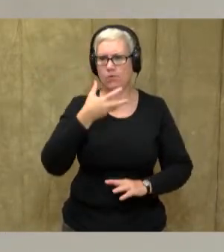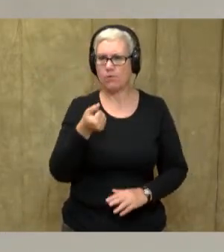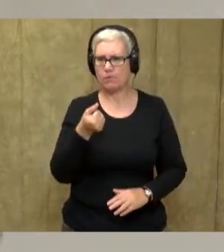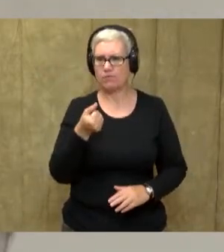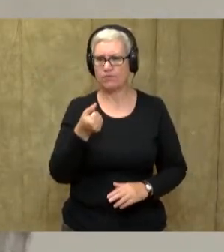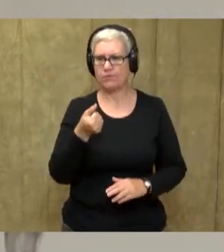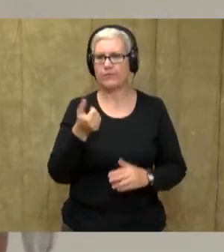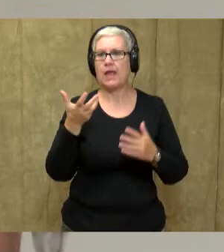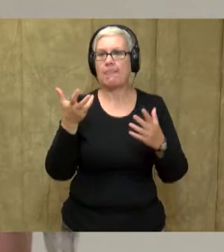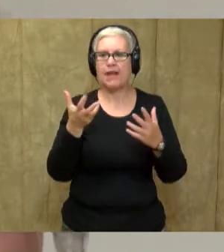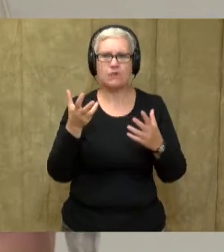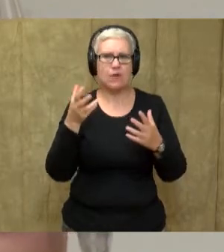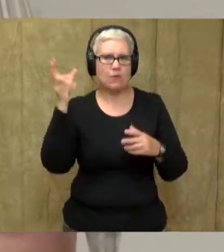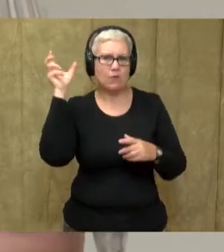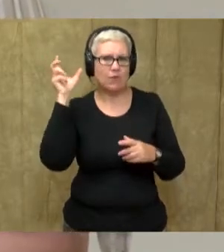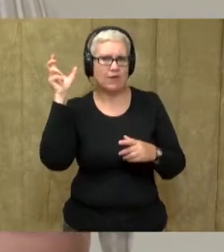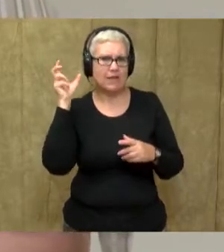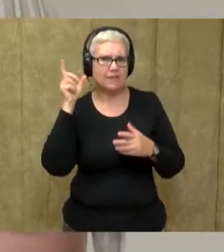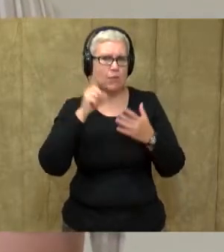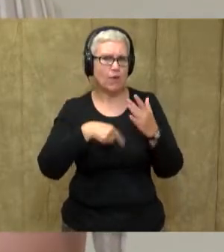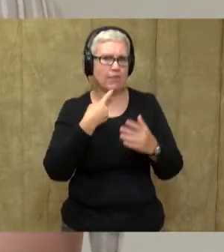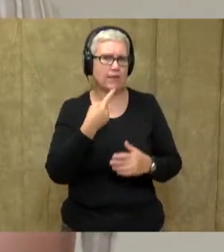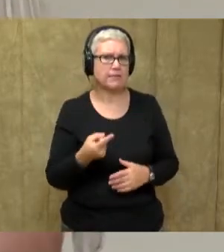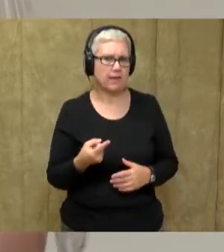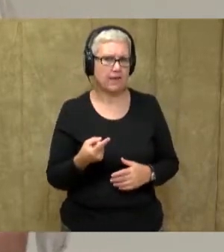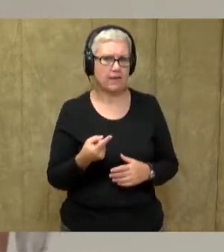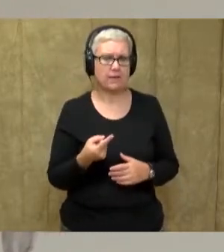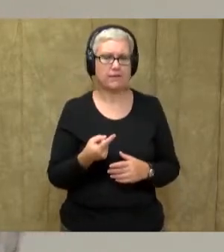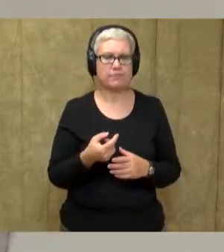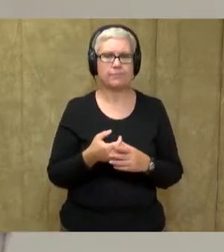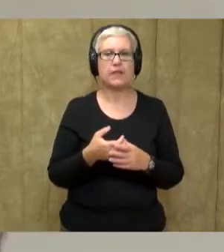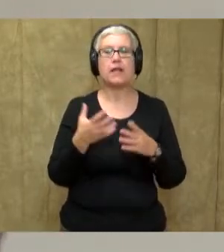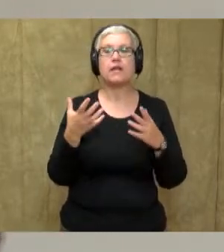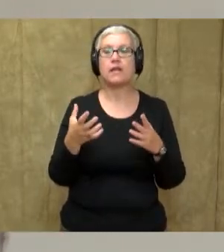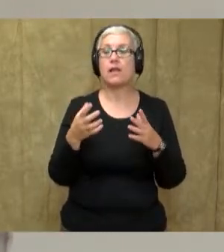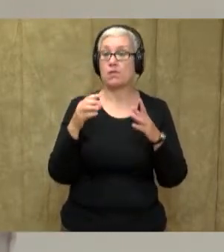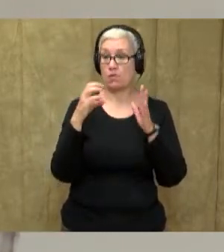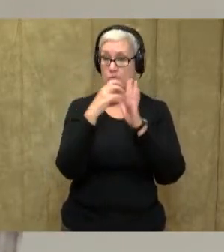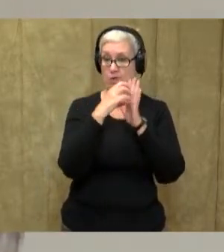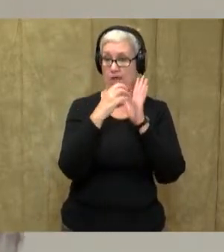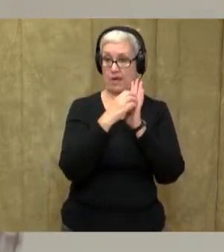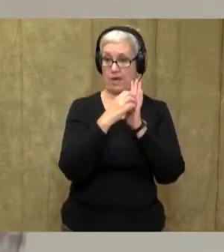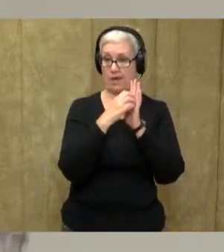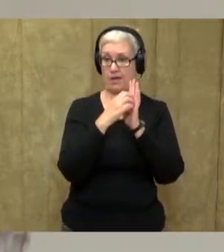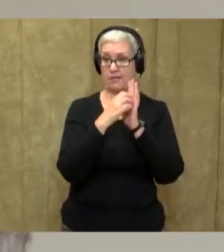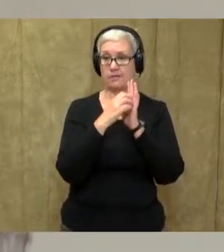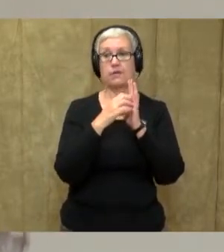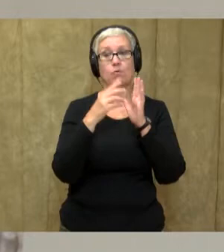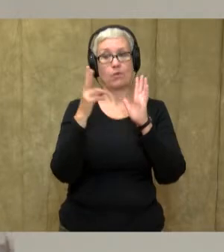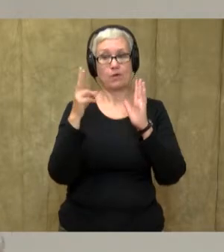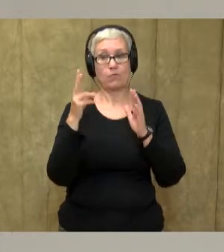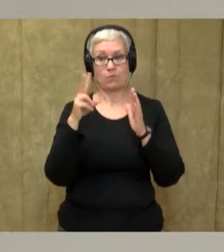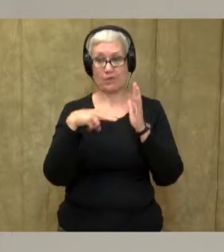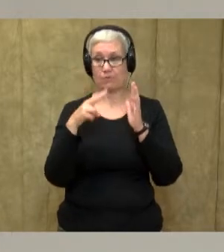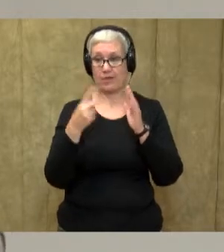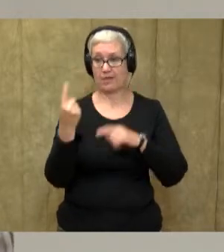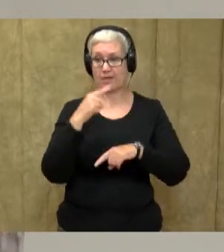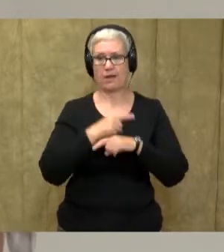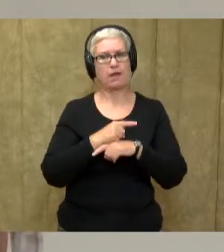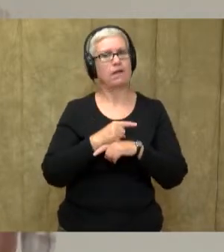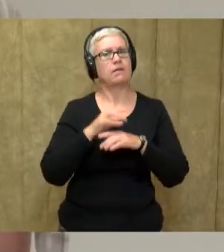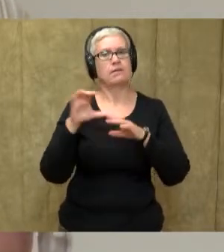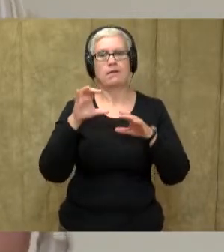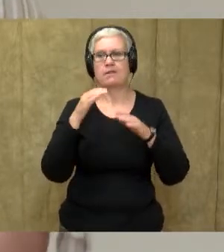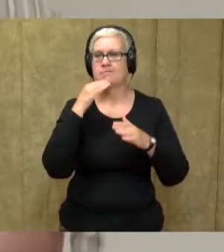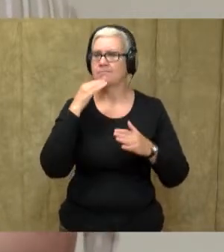what makes us want to listen to what they're saying. And the text that we're going to look at today does that really well. Okay,